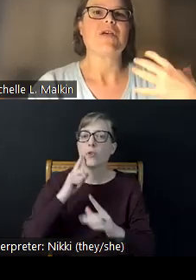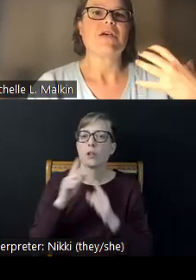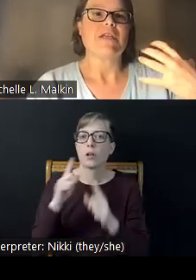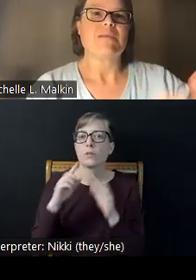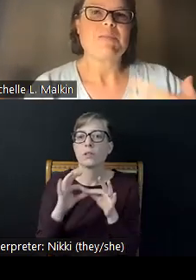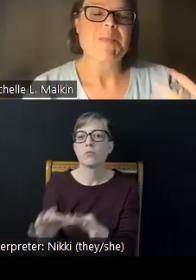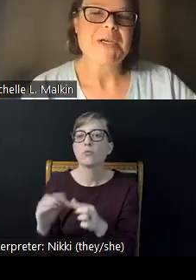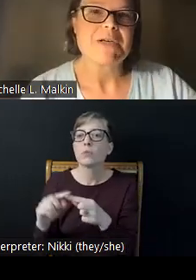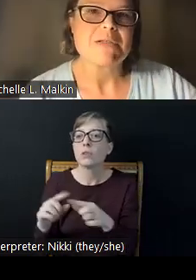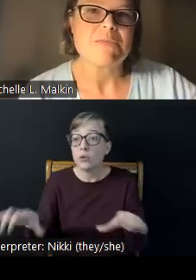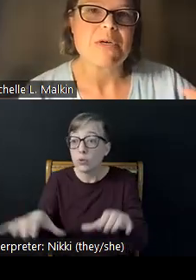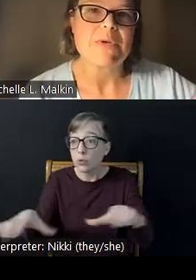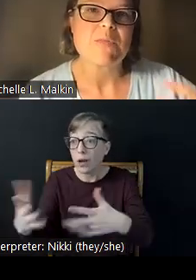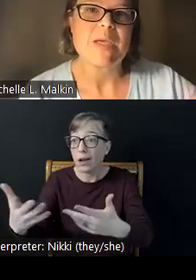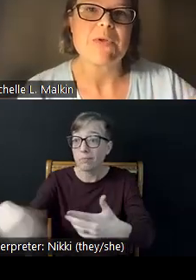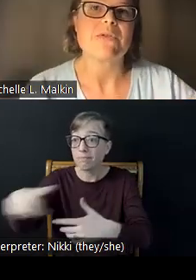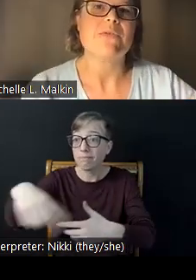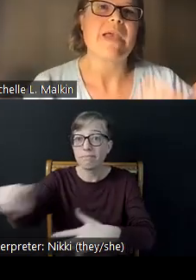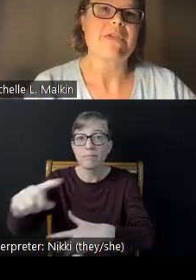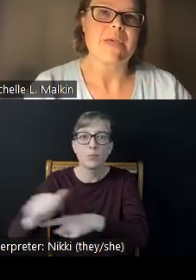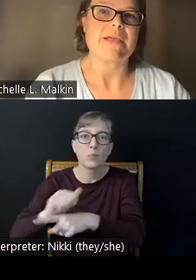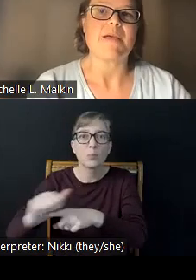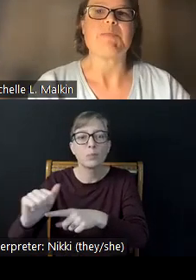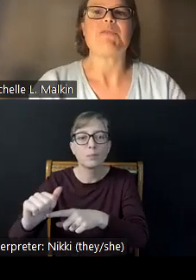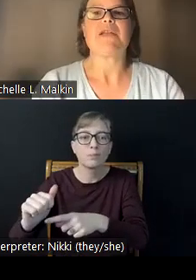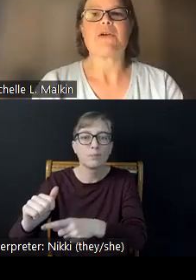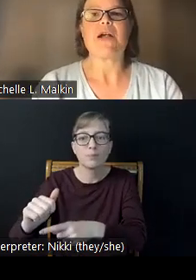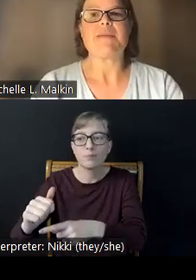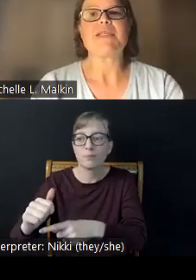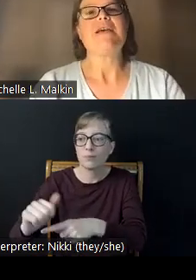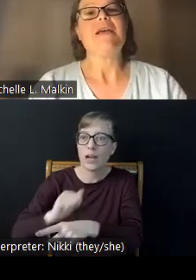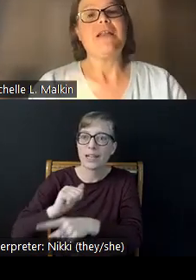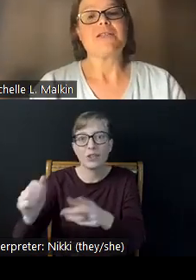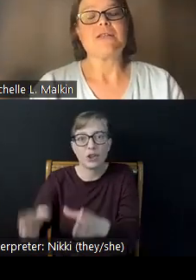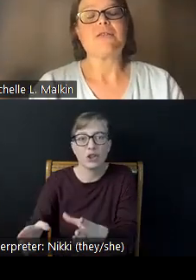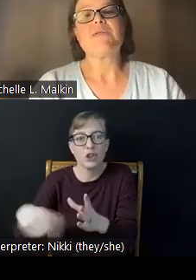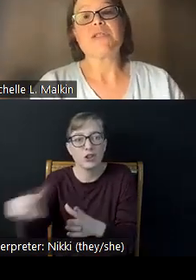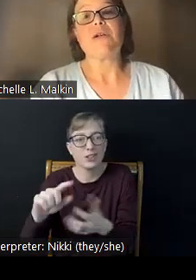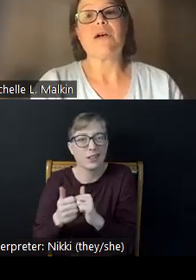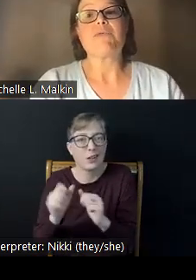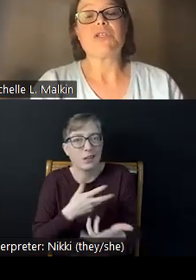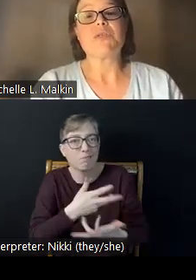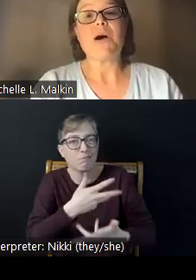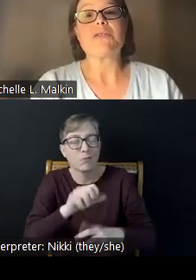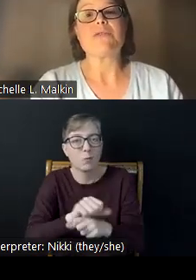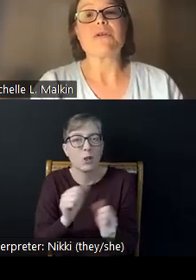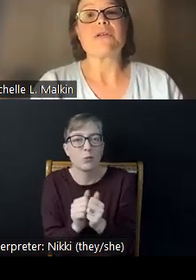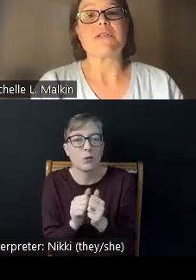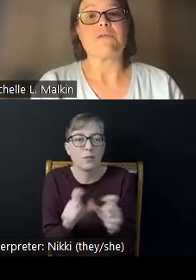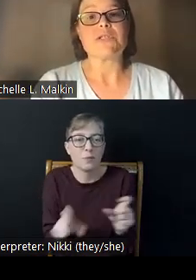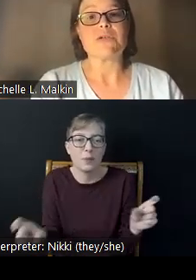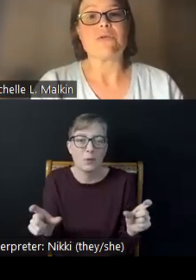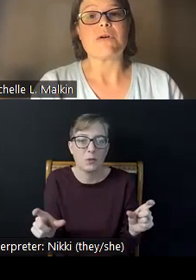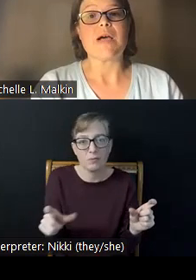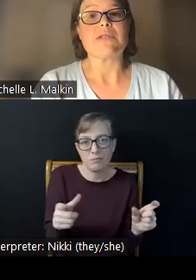practitioners need to be prepared to work with people who may have committed gambling motivated crimes. And actually the three of us, along with Judge Moss, who started